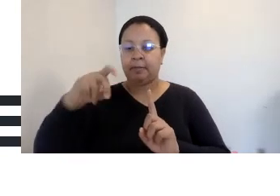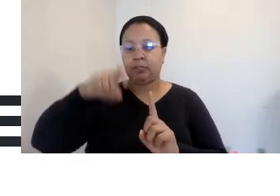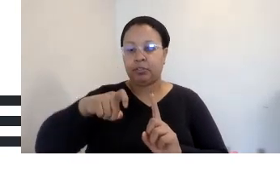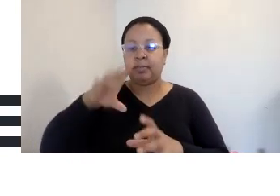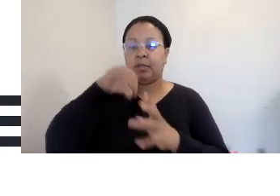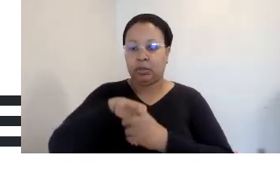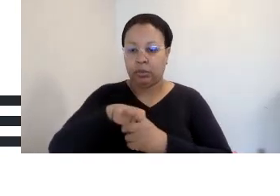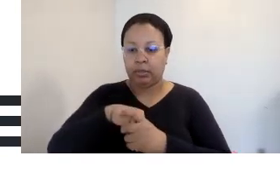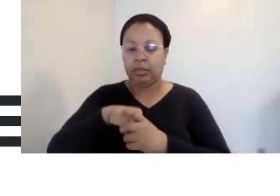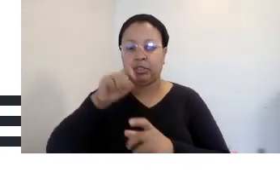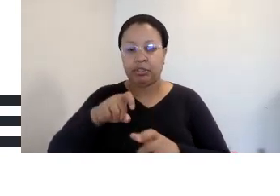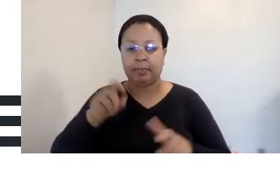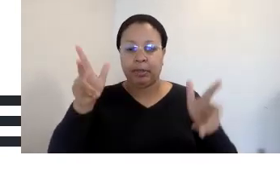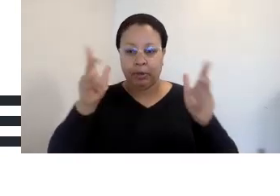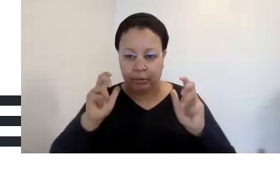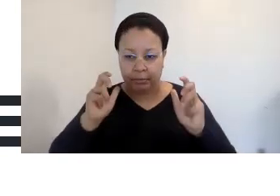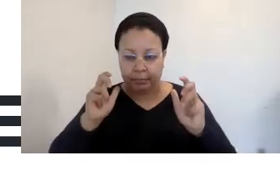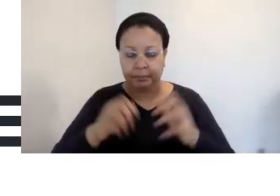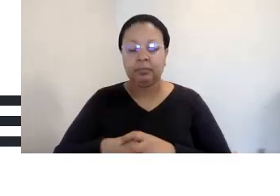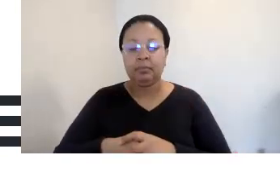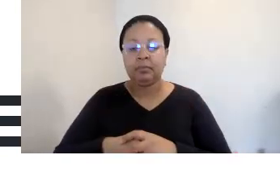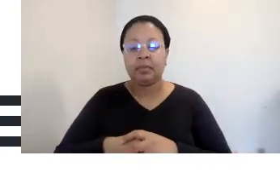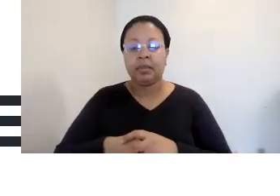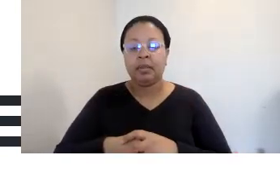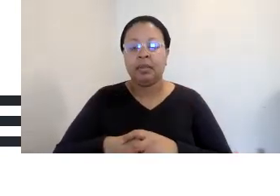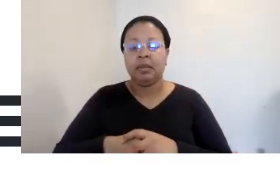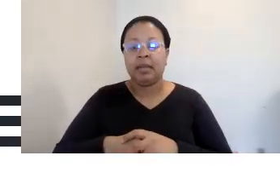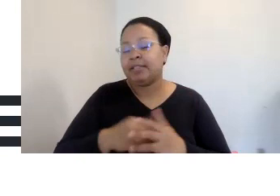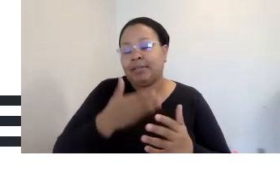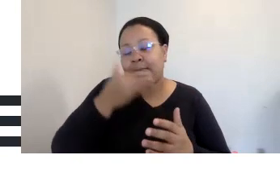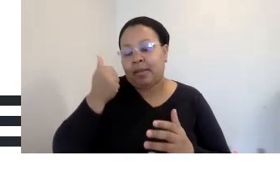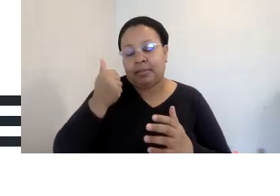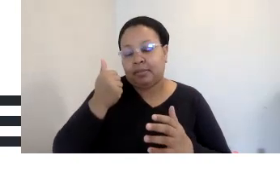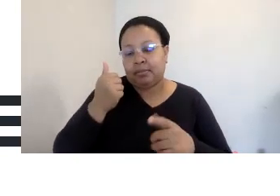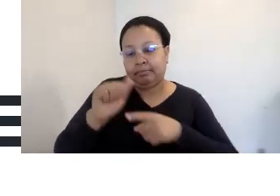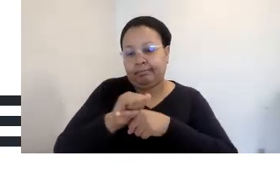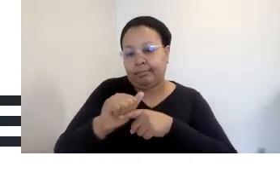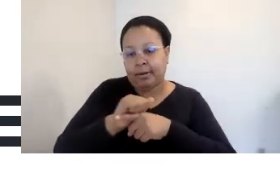and that should be heard. And it's just the best practice.